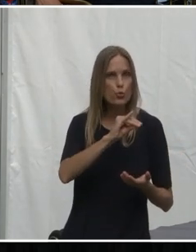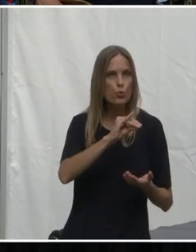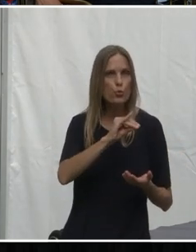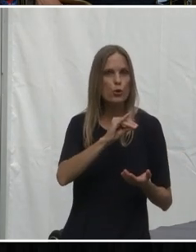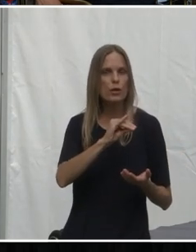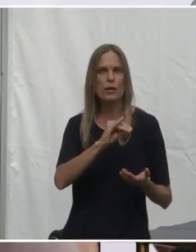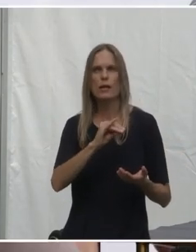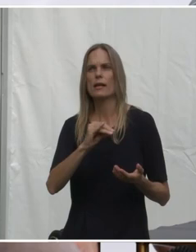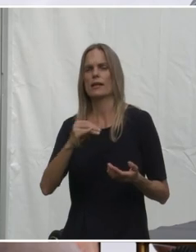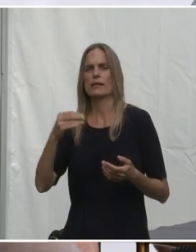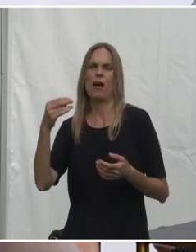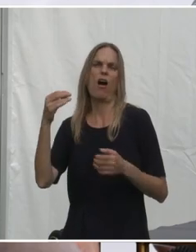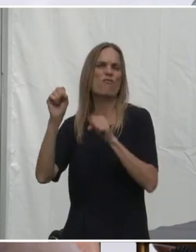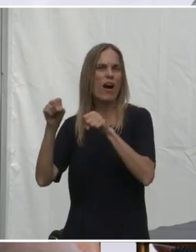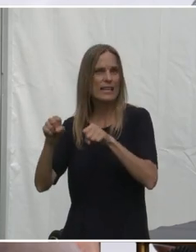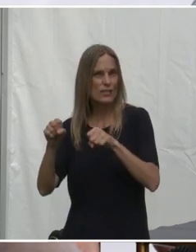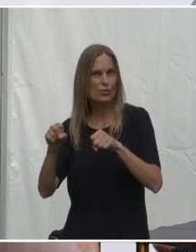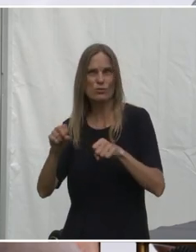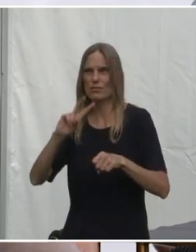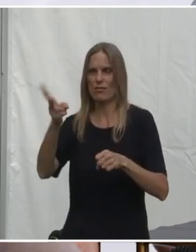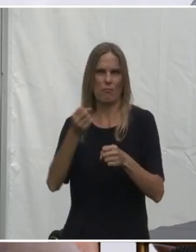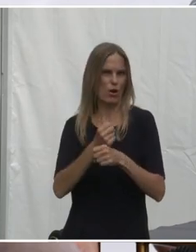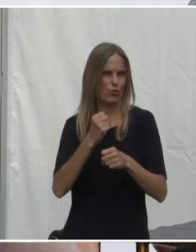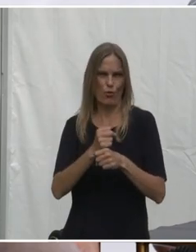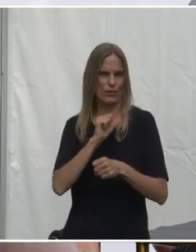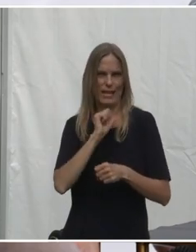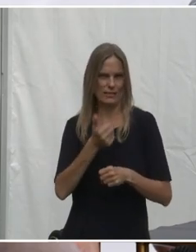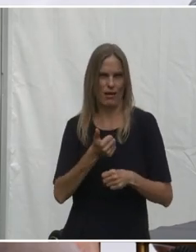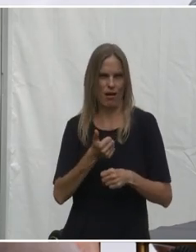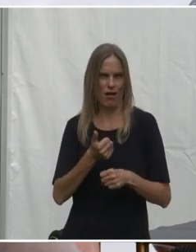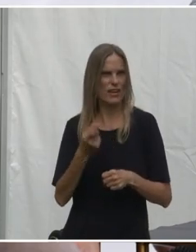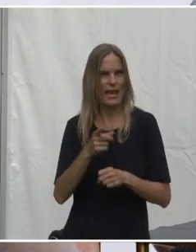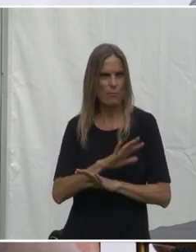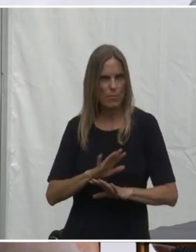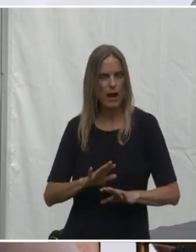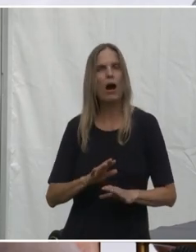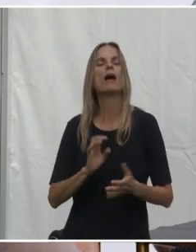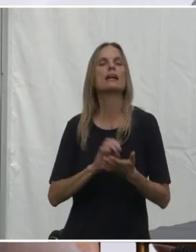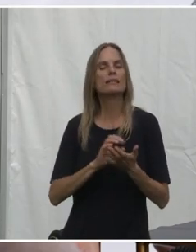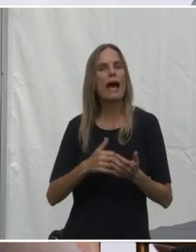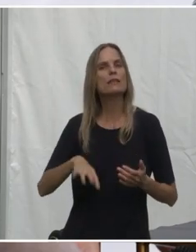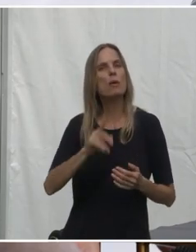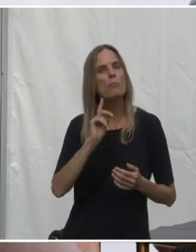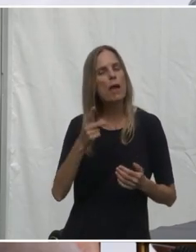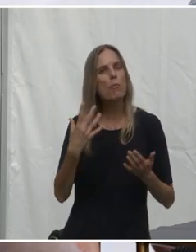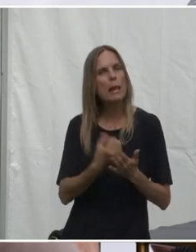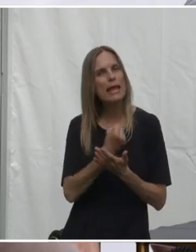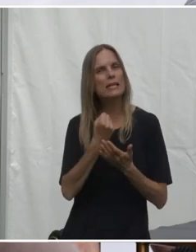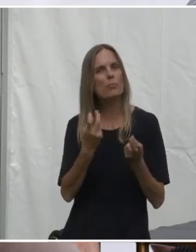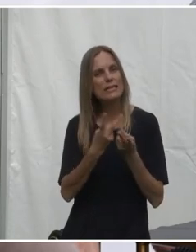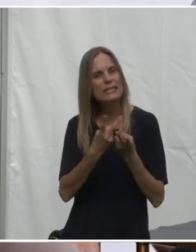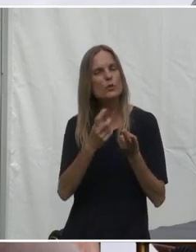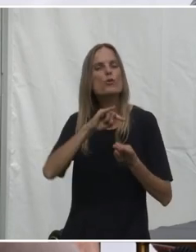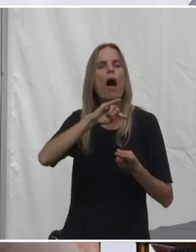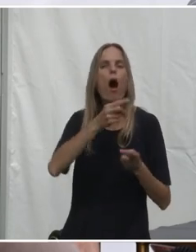shouldn't do the same work that governmental organizations are doing. So we have to find our niches there so that there's place for this.